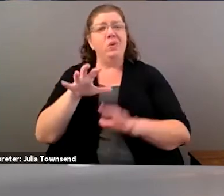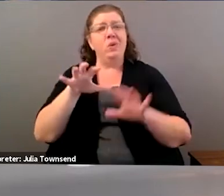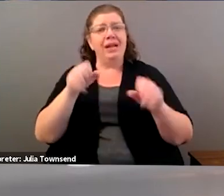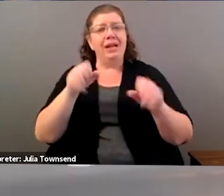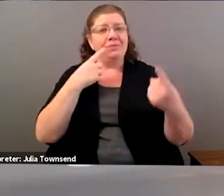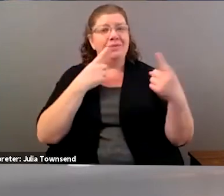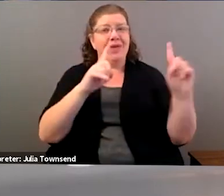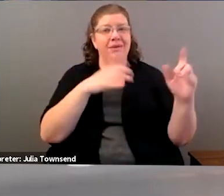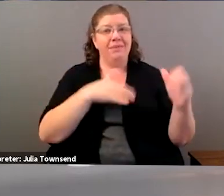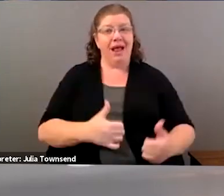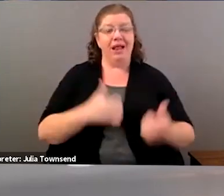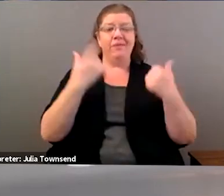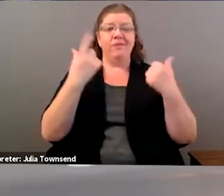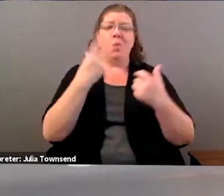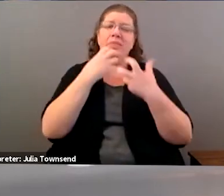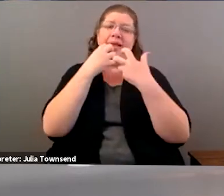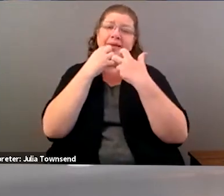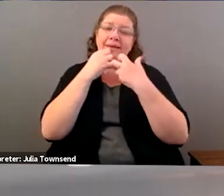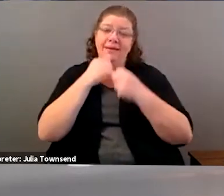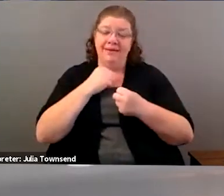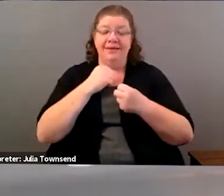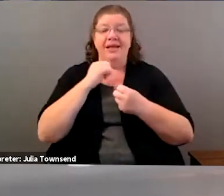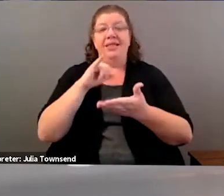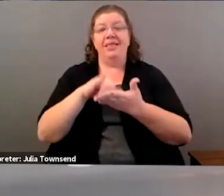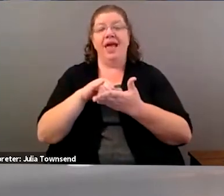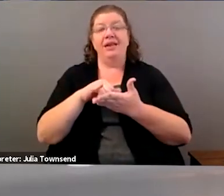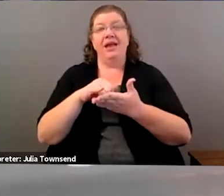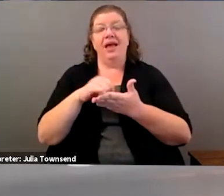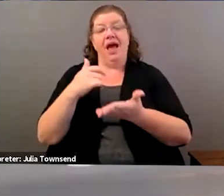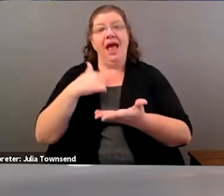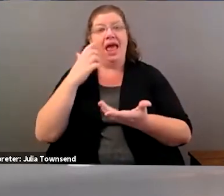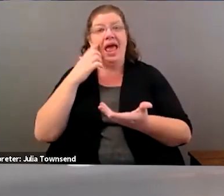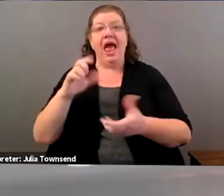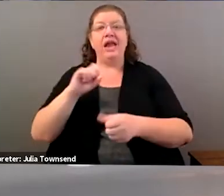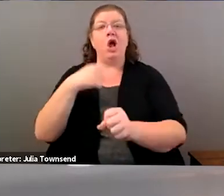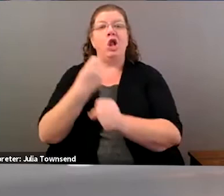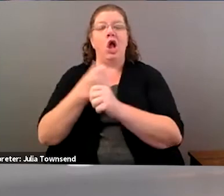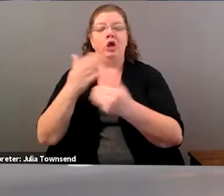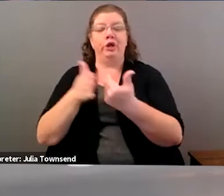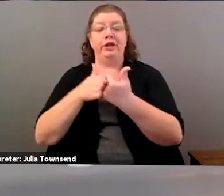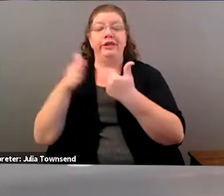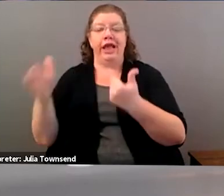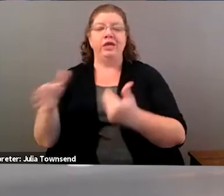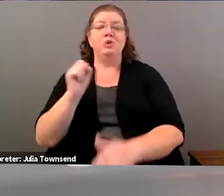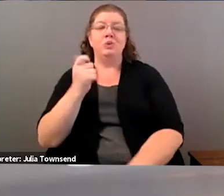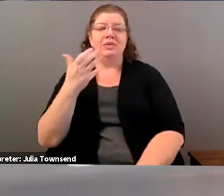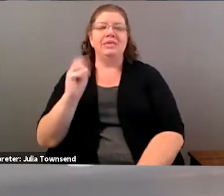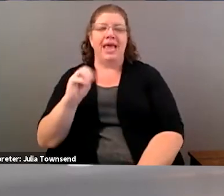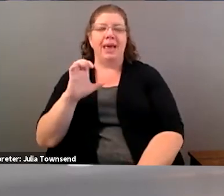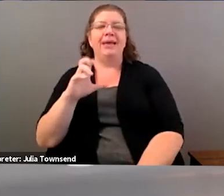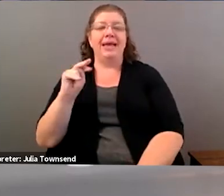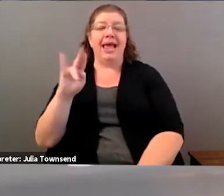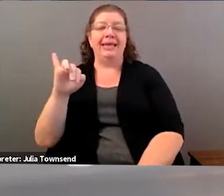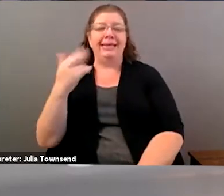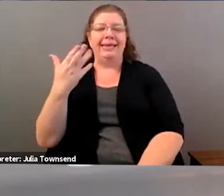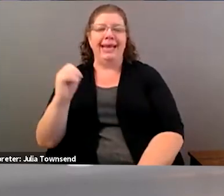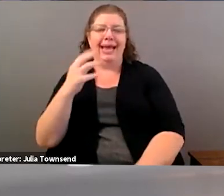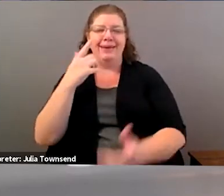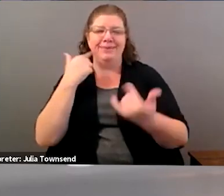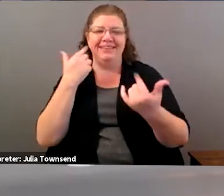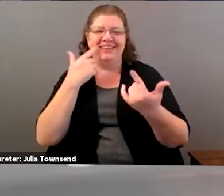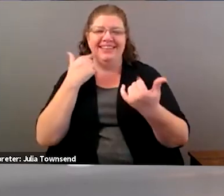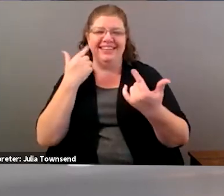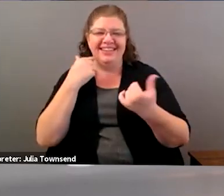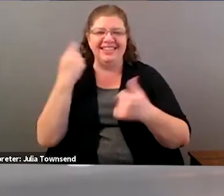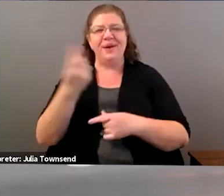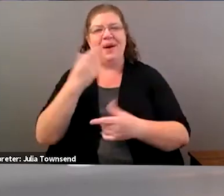one that I hold very dear is that I had a locker next to Sam Cunningham. So there were always lots